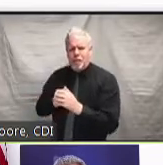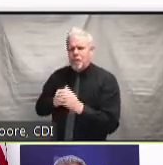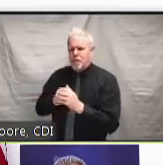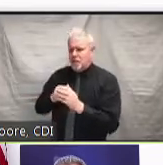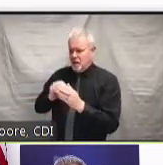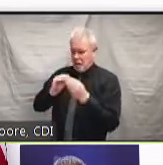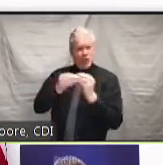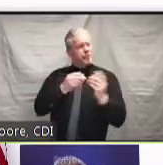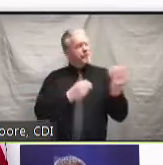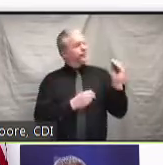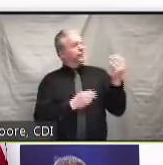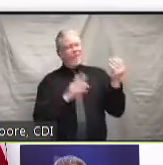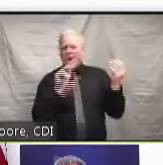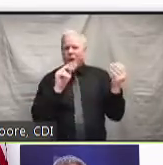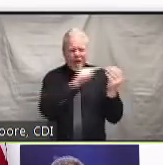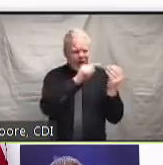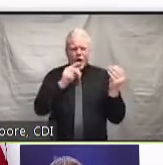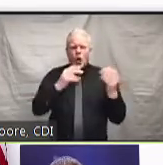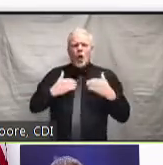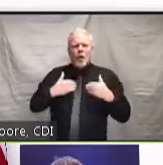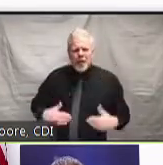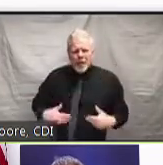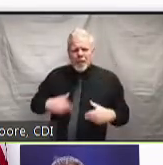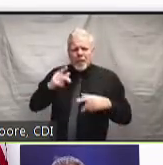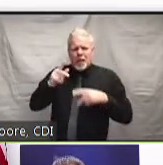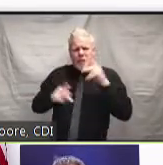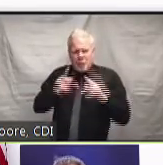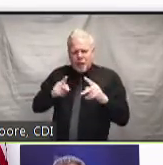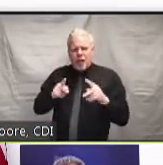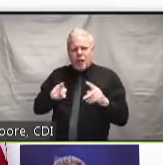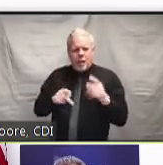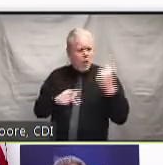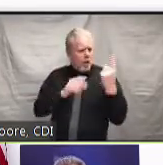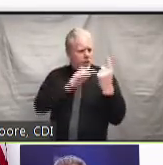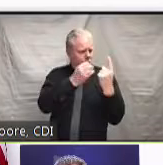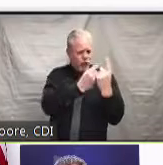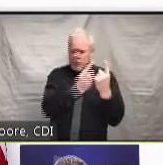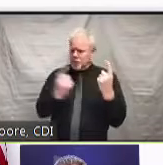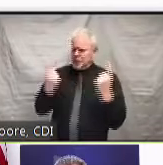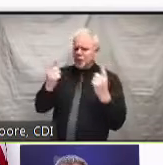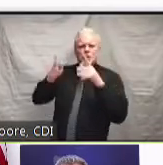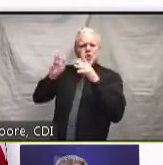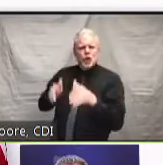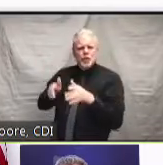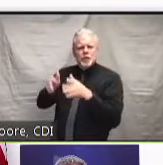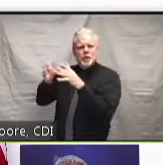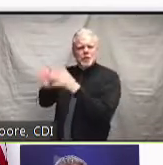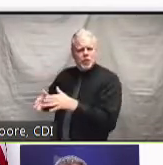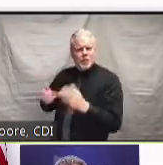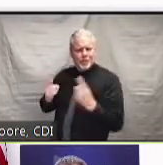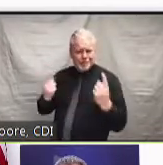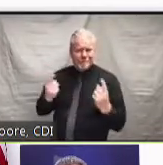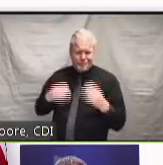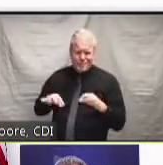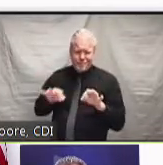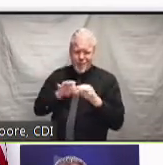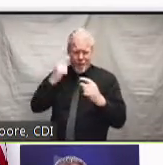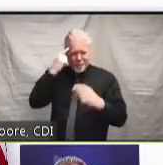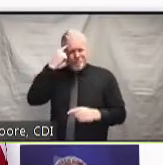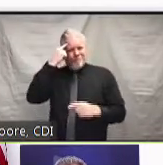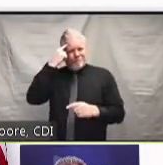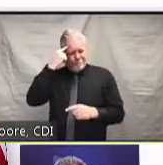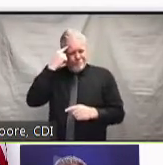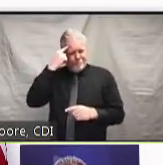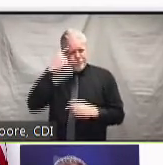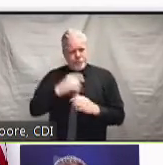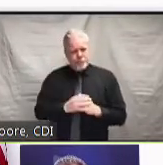person who has a family and someone who loved them. And so we need to keep them in our thoughts and prayers, and I ask everyone in our community to reflect